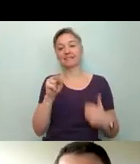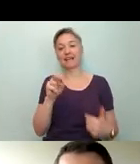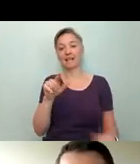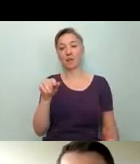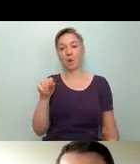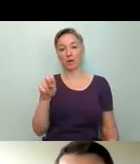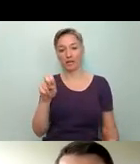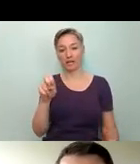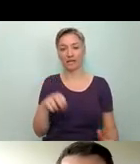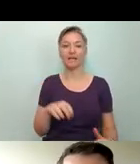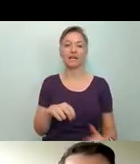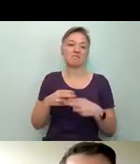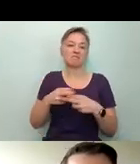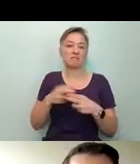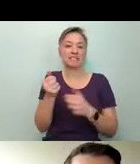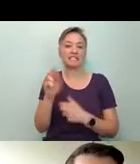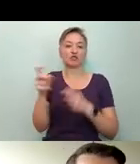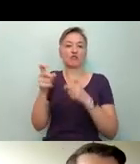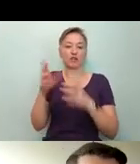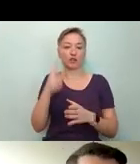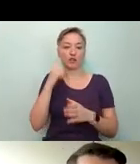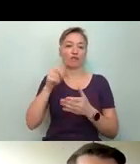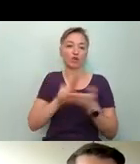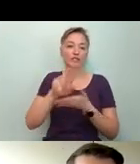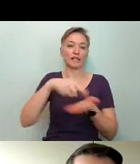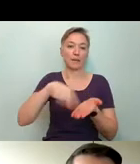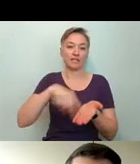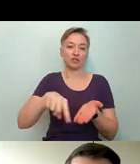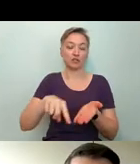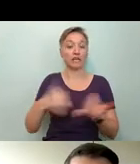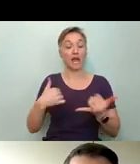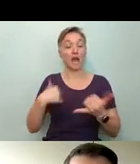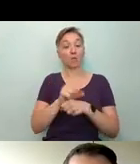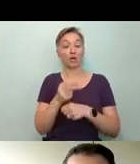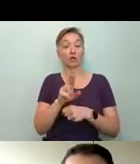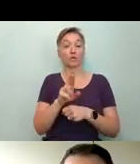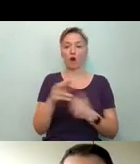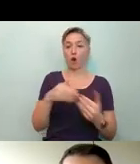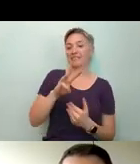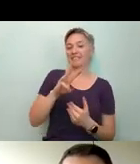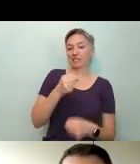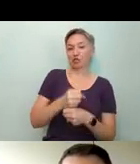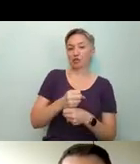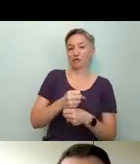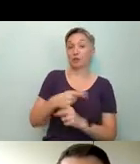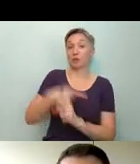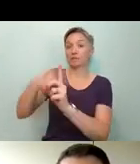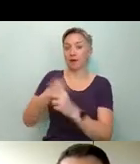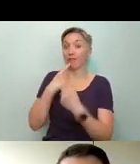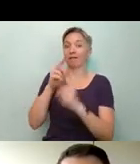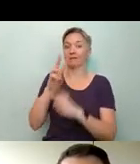of Compensation. I've been here at the U of R for almost 6 years now. It'll be 6 years next month. Have worked